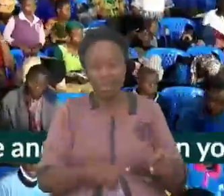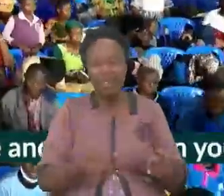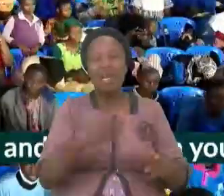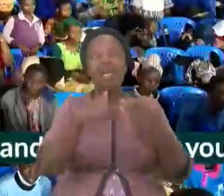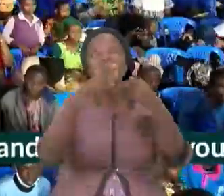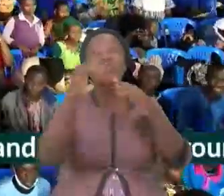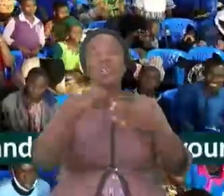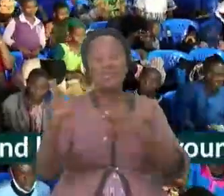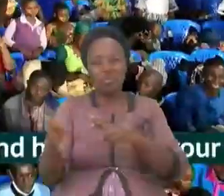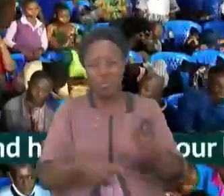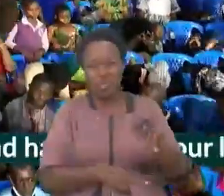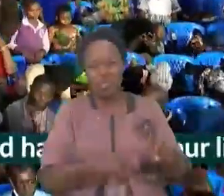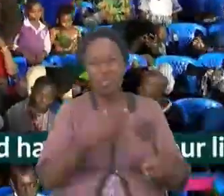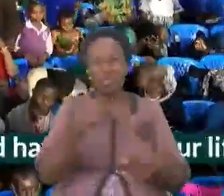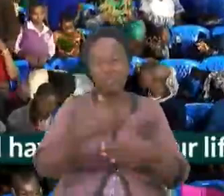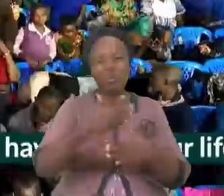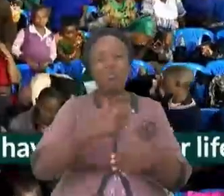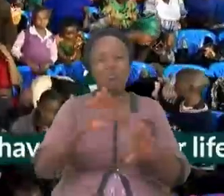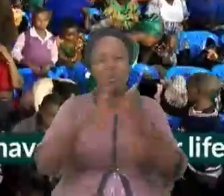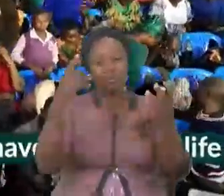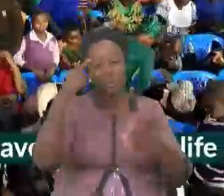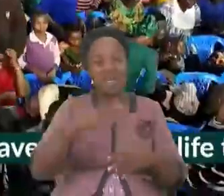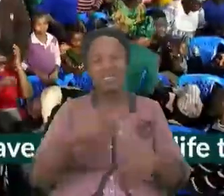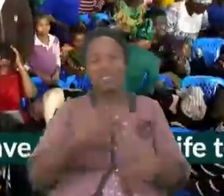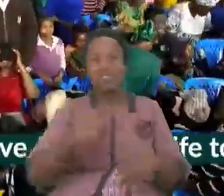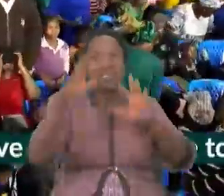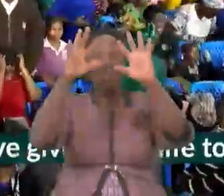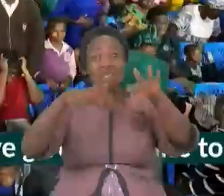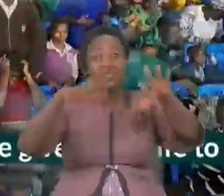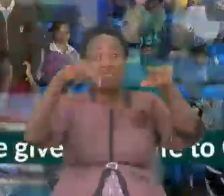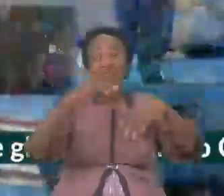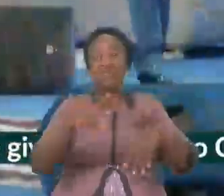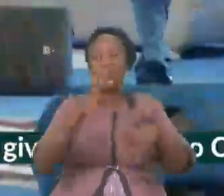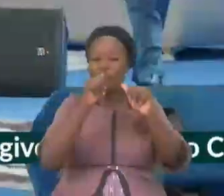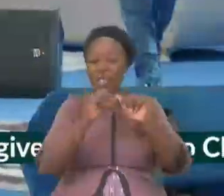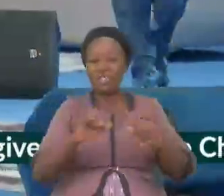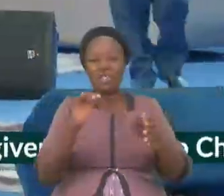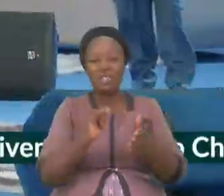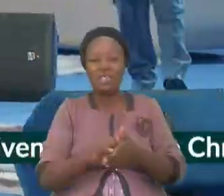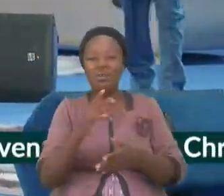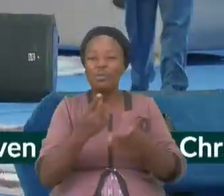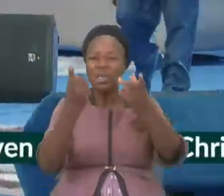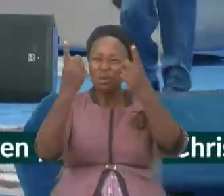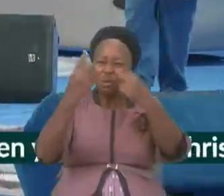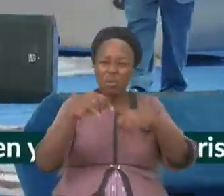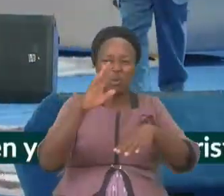blessing that will effect great transformation in your life for total triumph will come upon you.